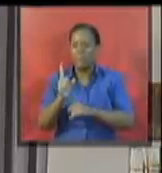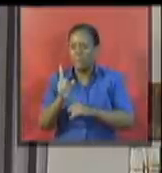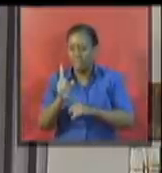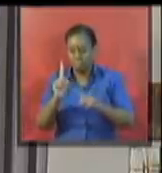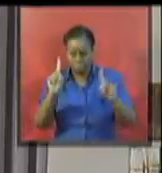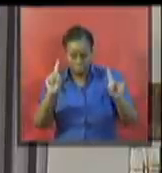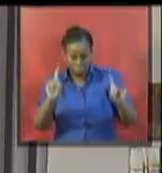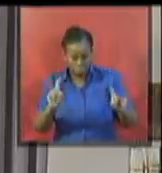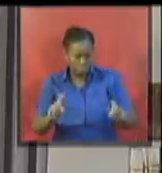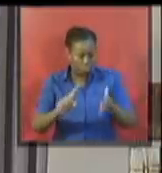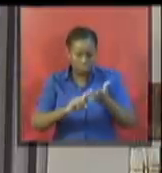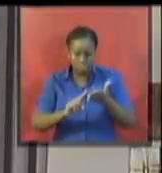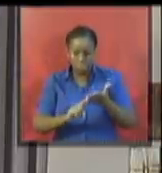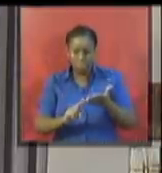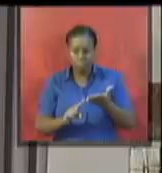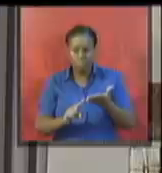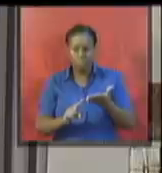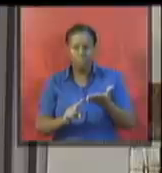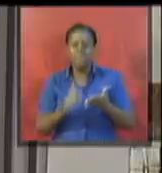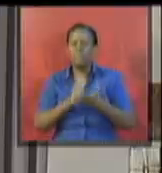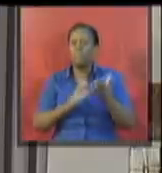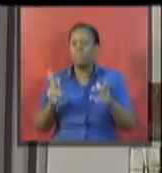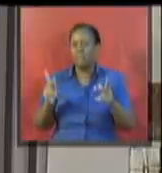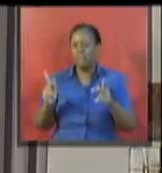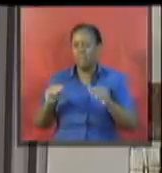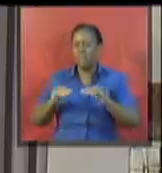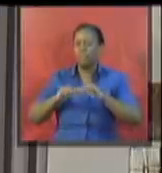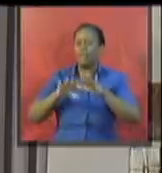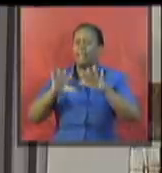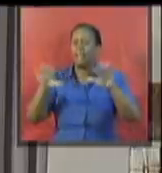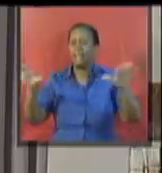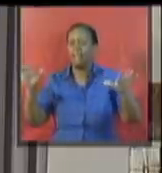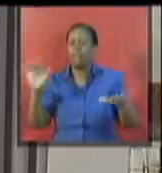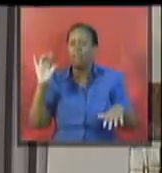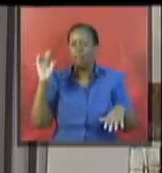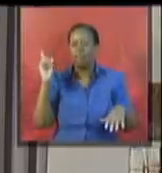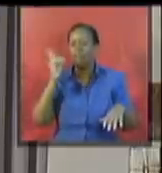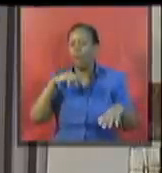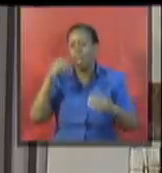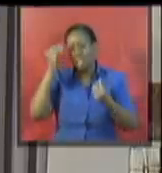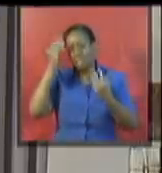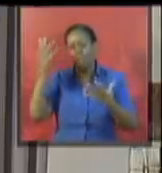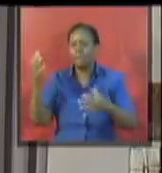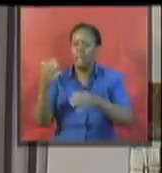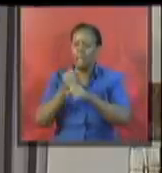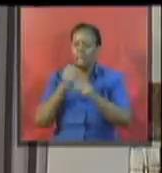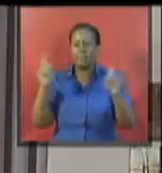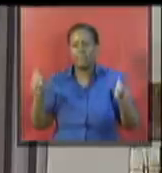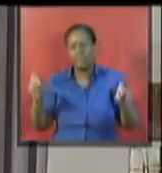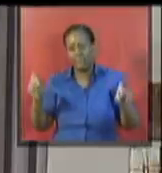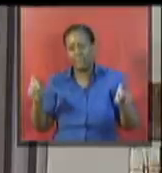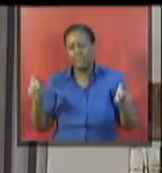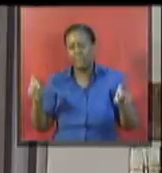not received their COVID-19 tests. Even before COVID, and I want the doctor to go into